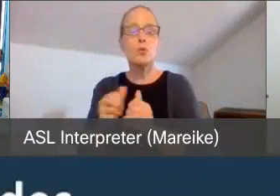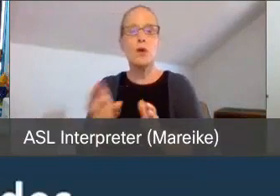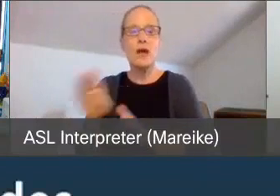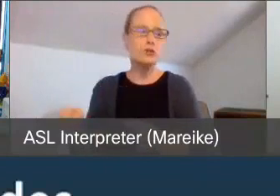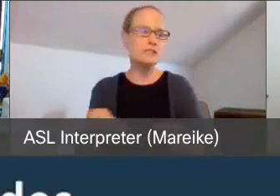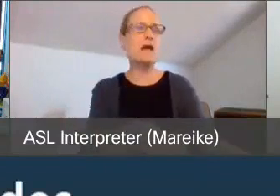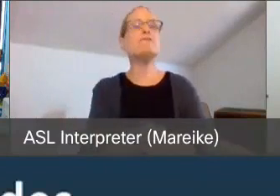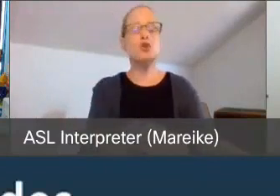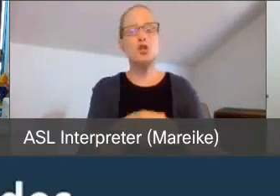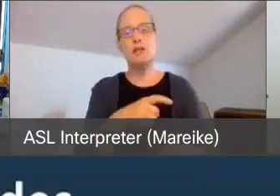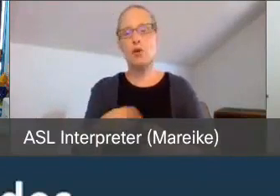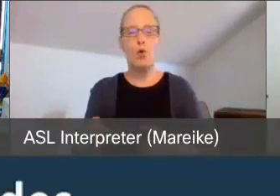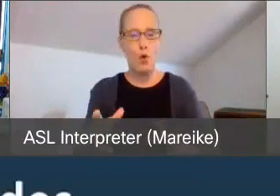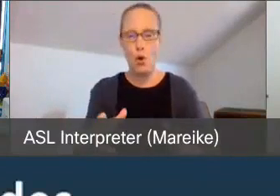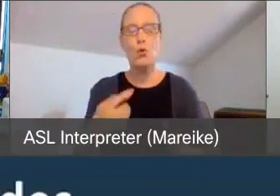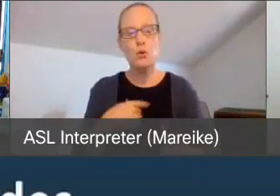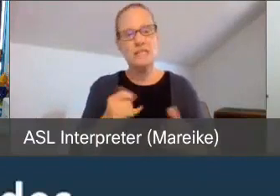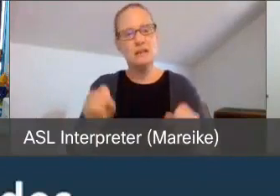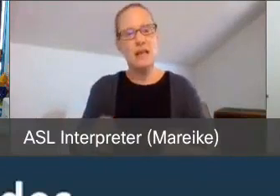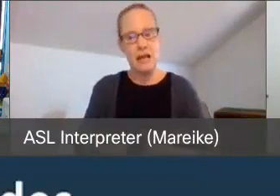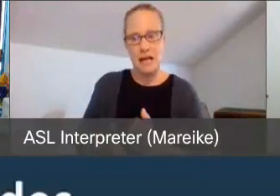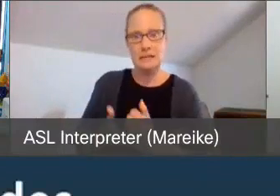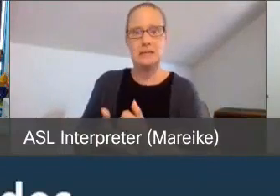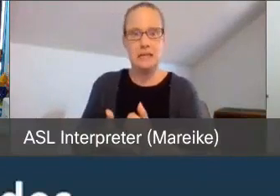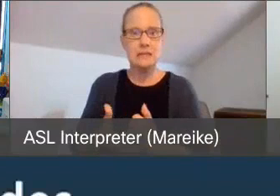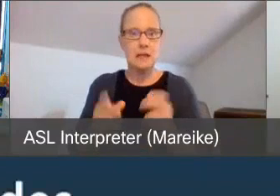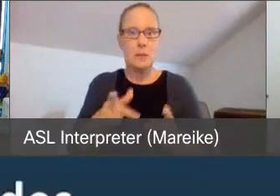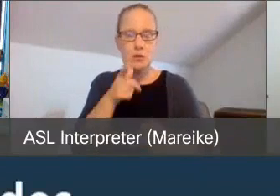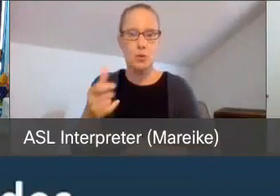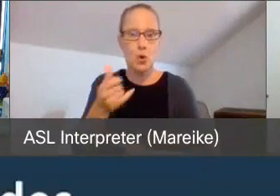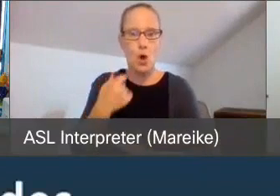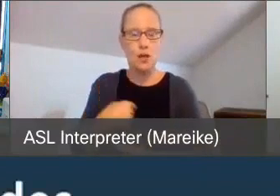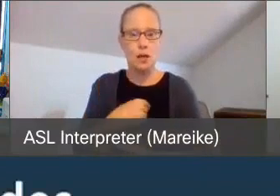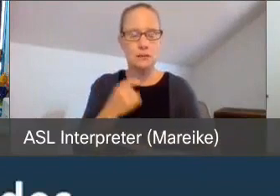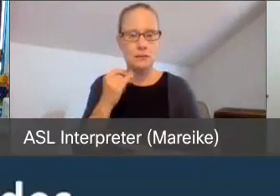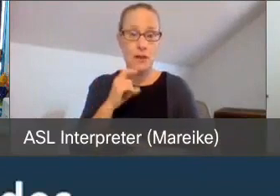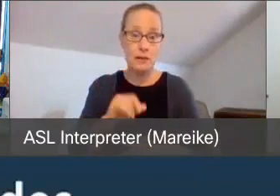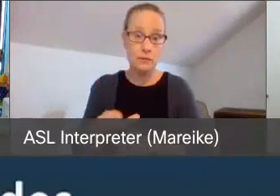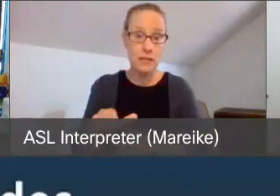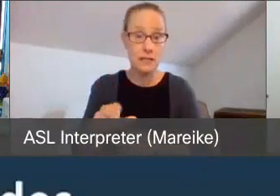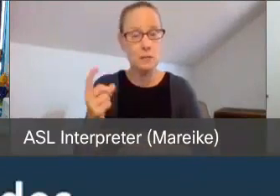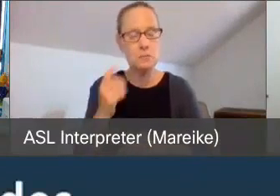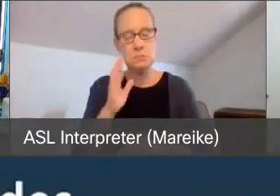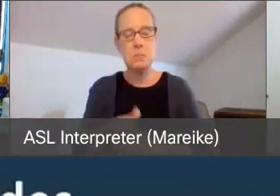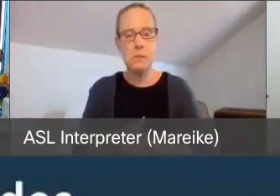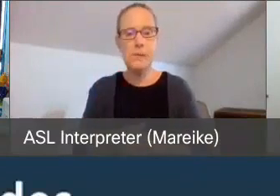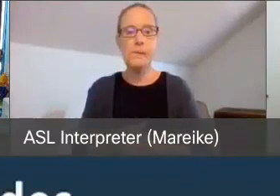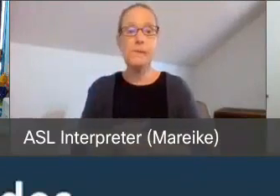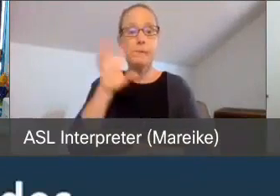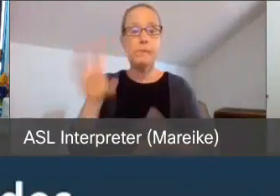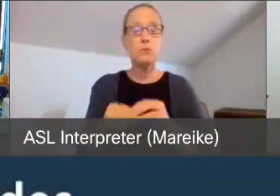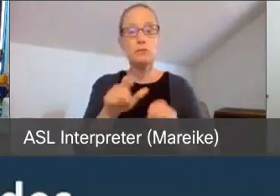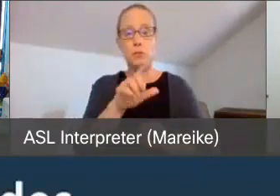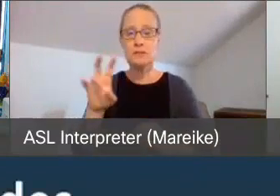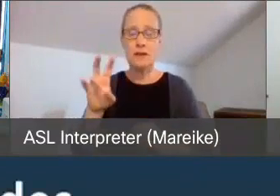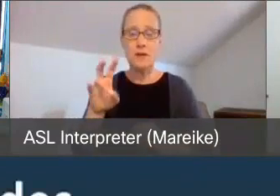call necessarily. We can still assist the caller in that way if we have to send out police. There are a total of 27 mental health